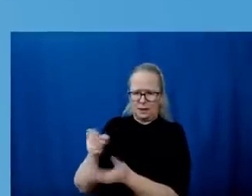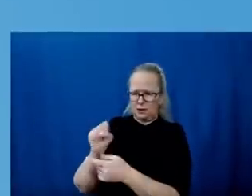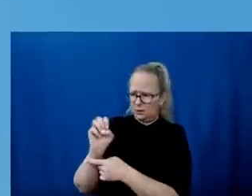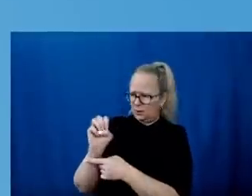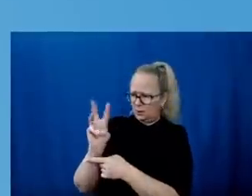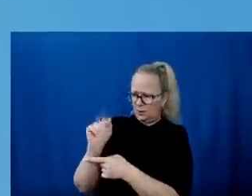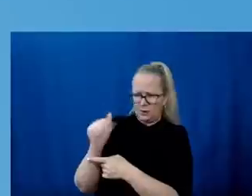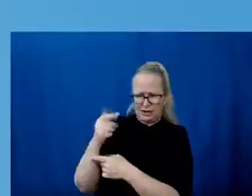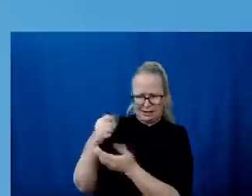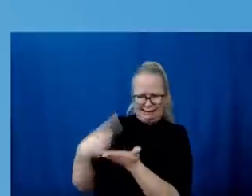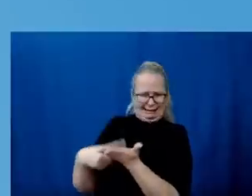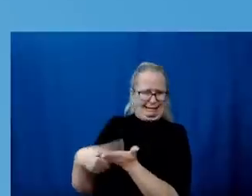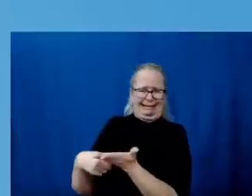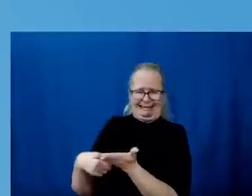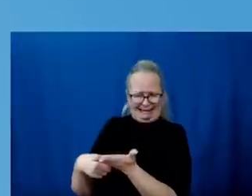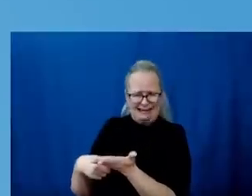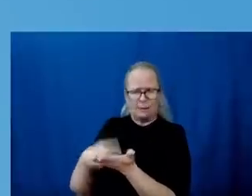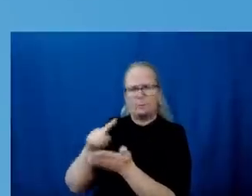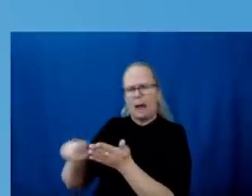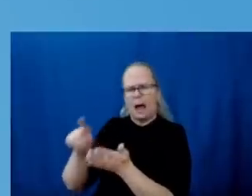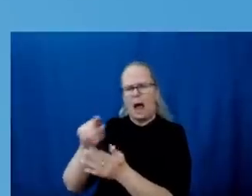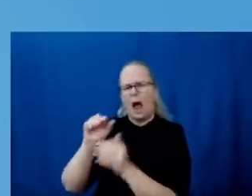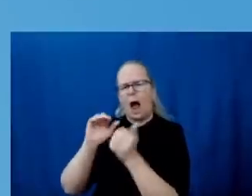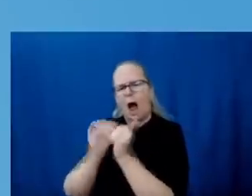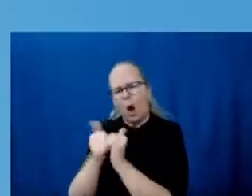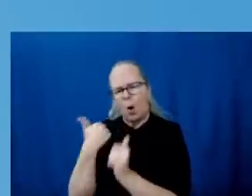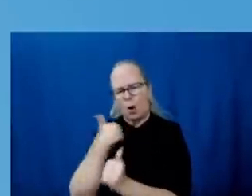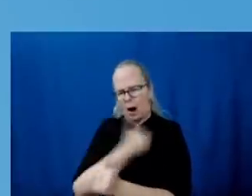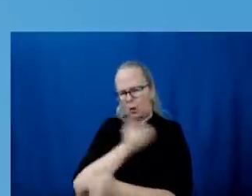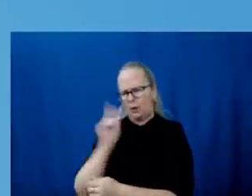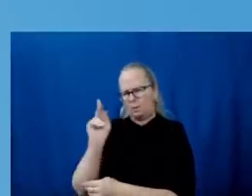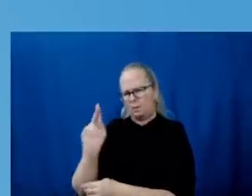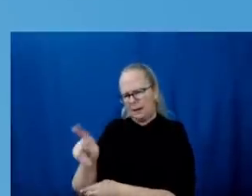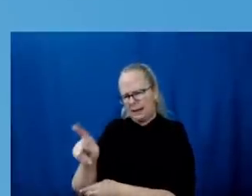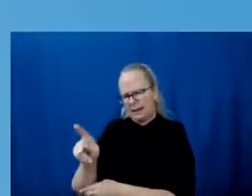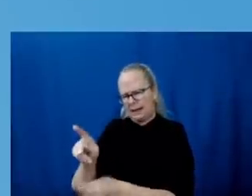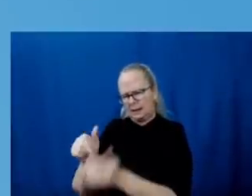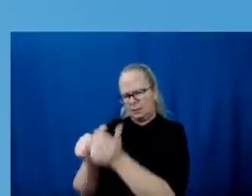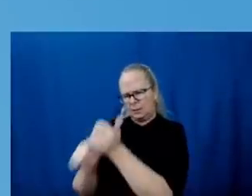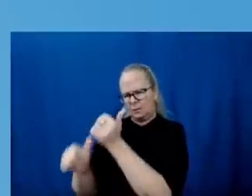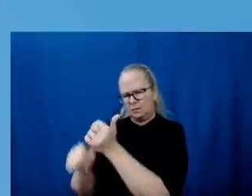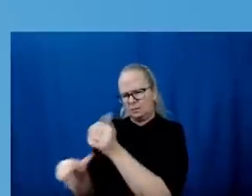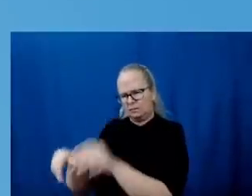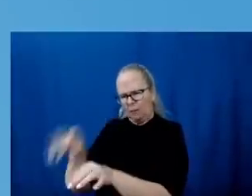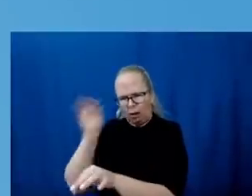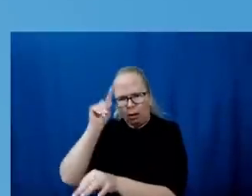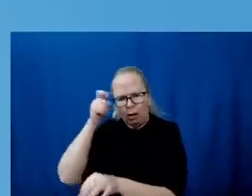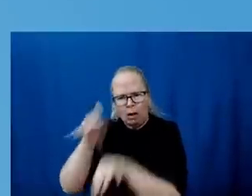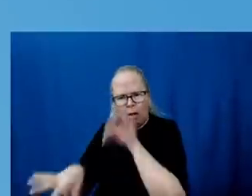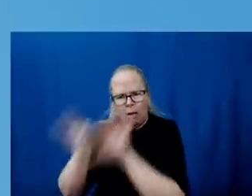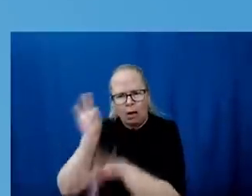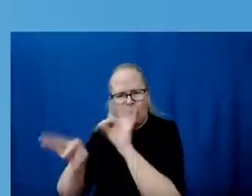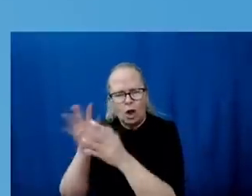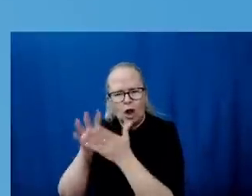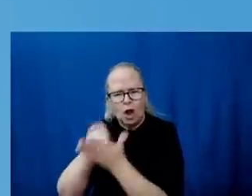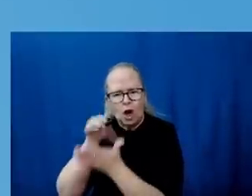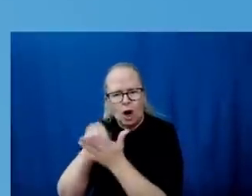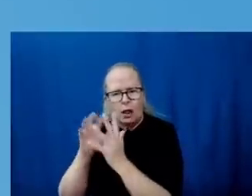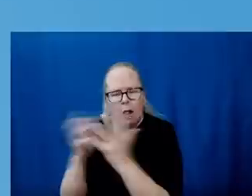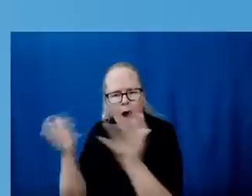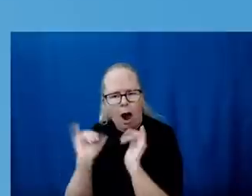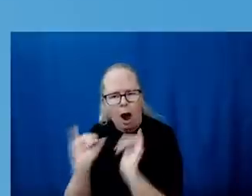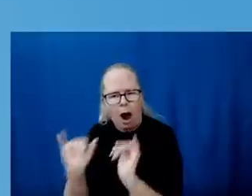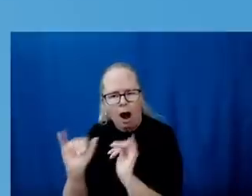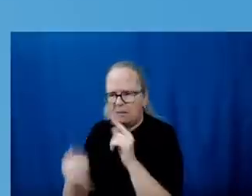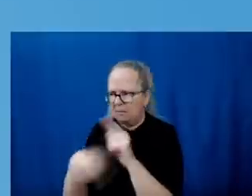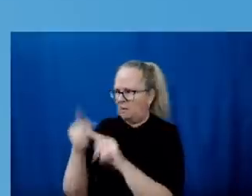discover little bits of how much we can discover about humanity through our excrement. But yeah, going forward,